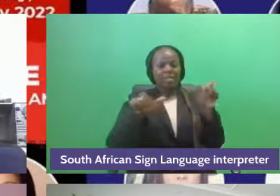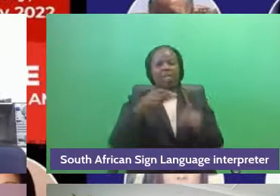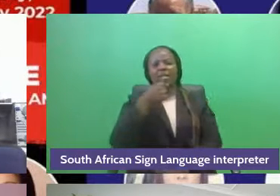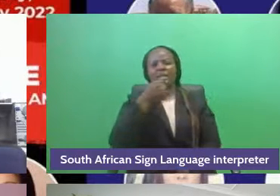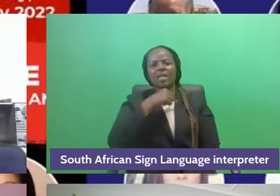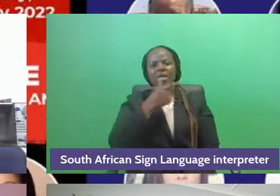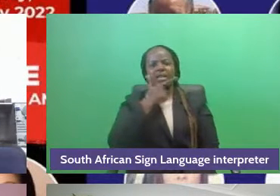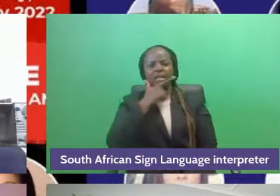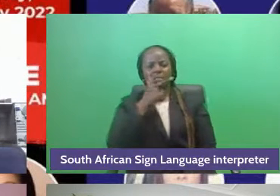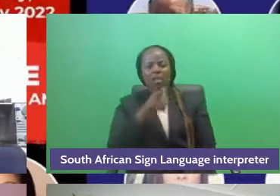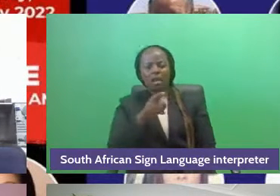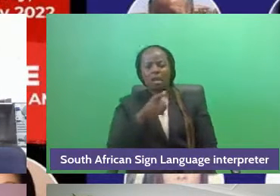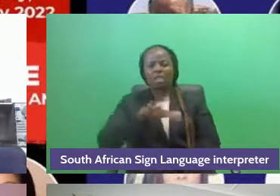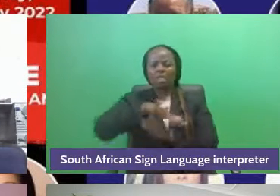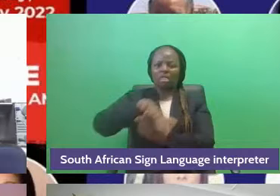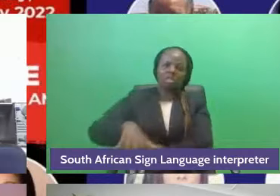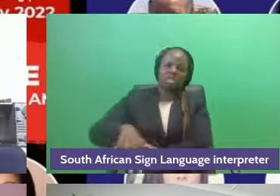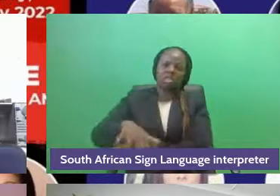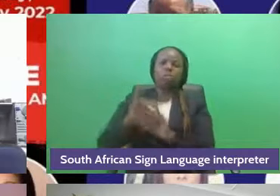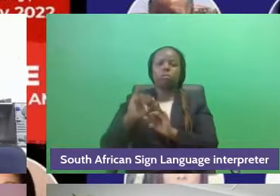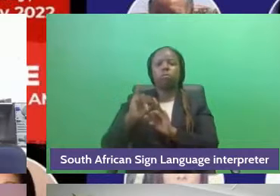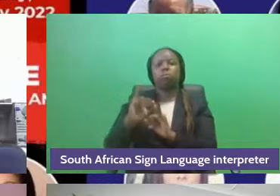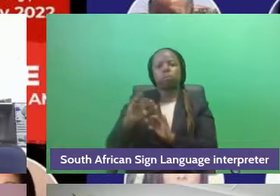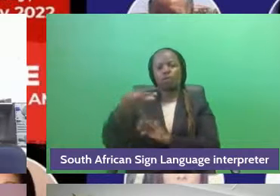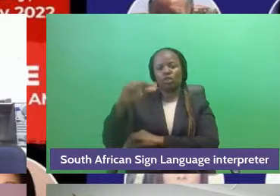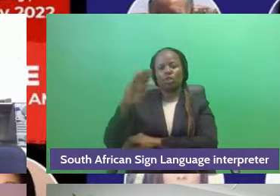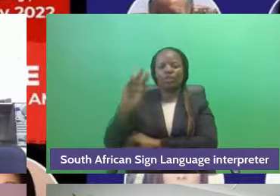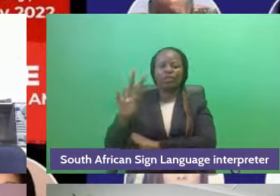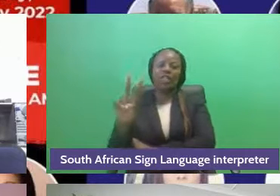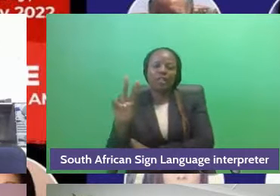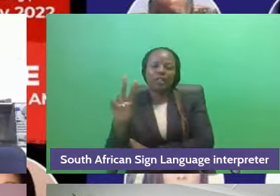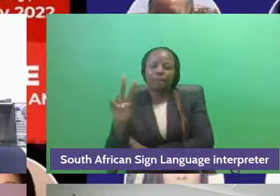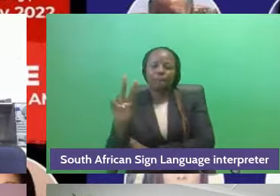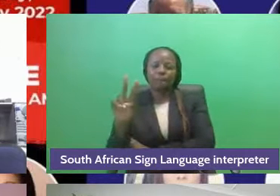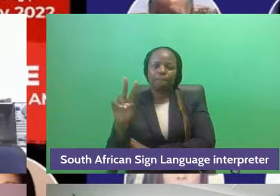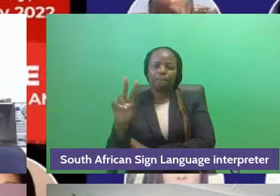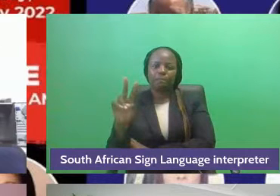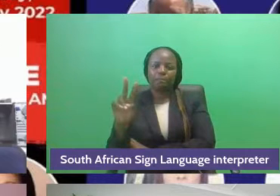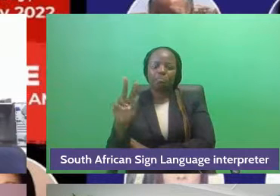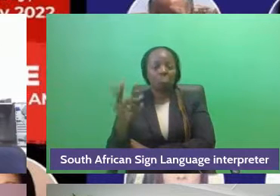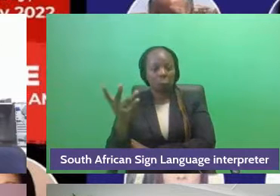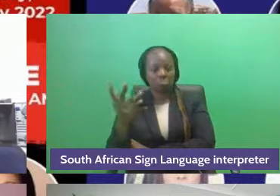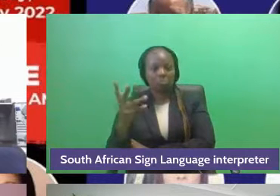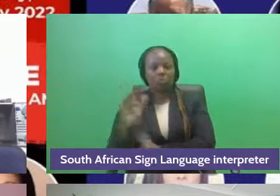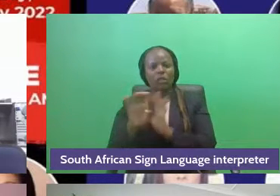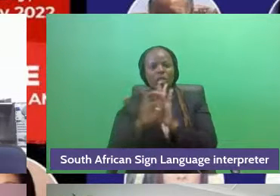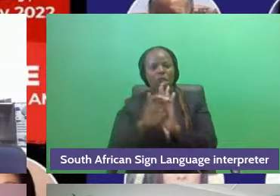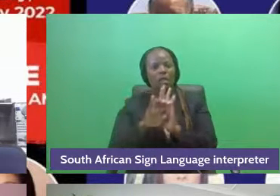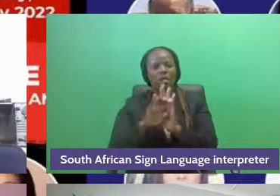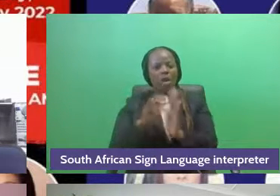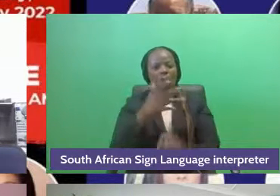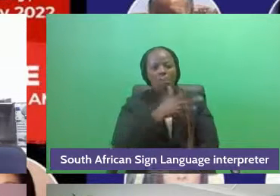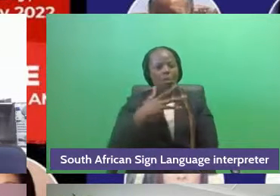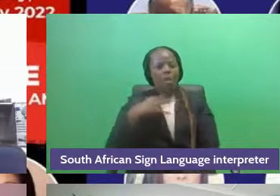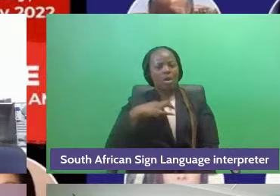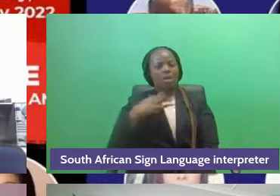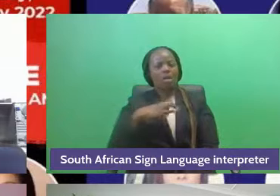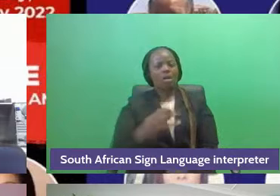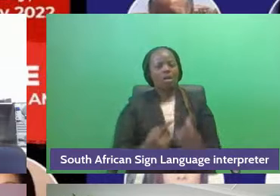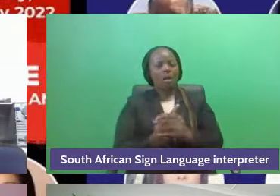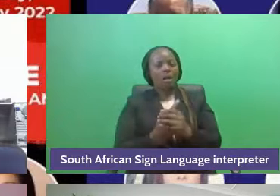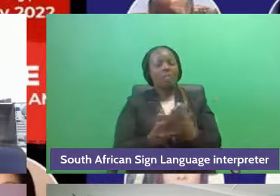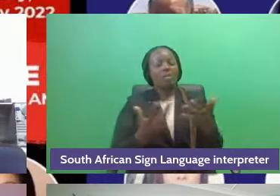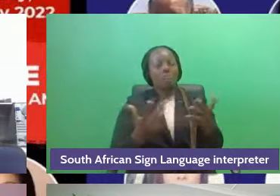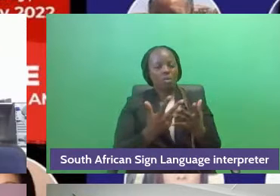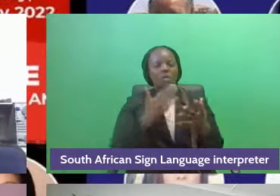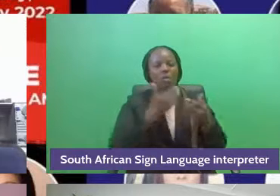are disproportionately affected by gender-based violence. For example, women and girls are more likely to experience intimate partner